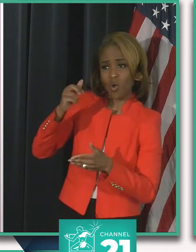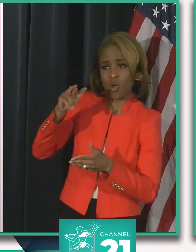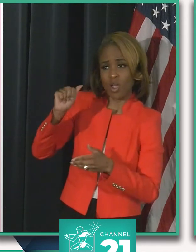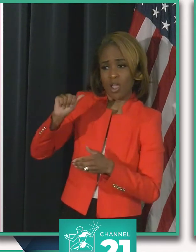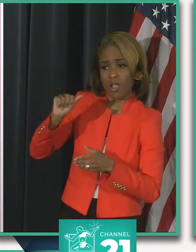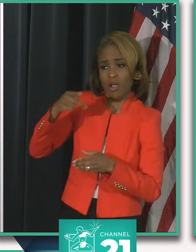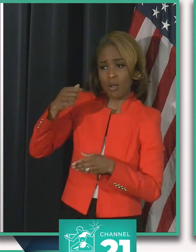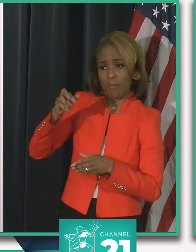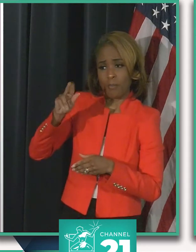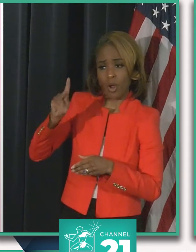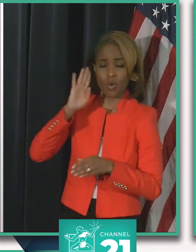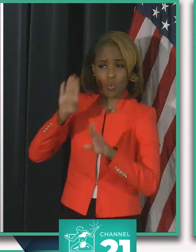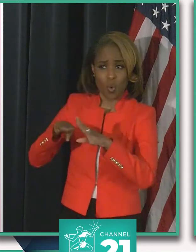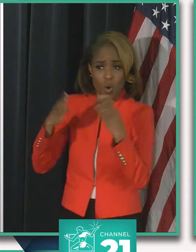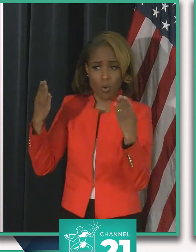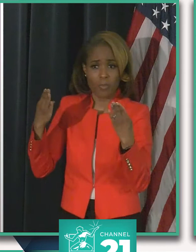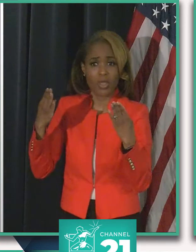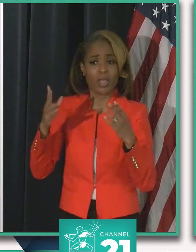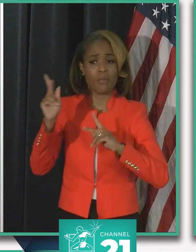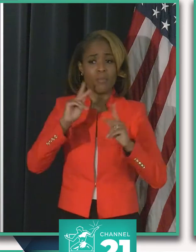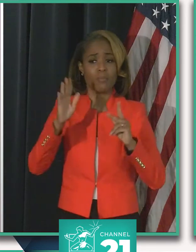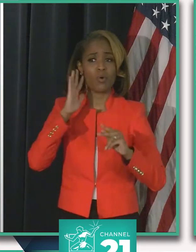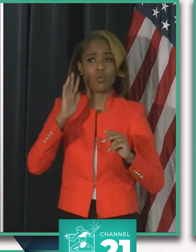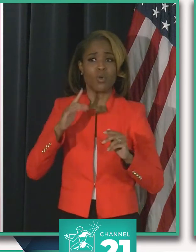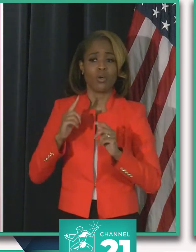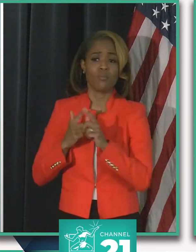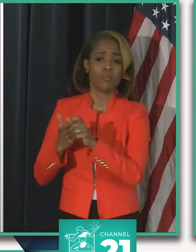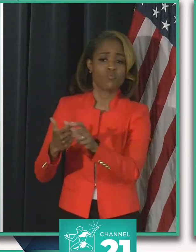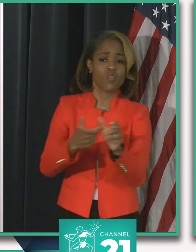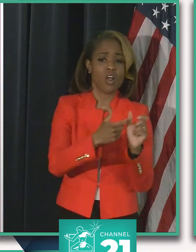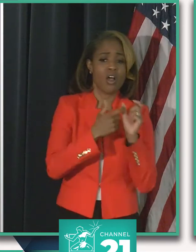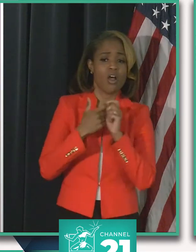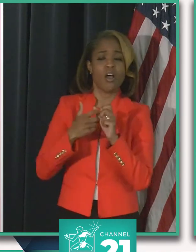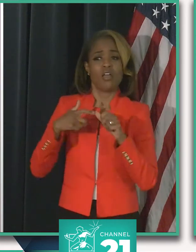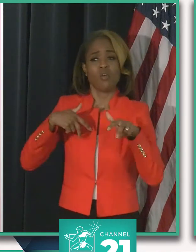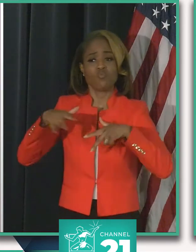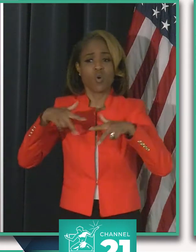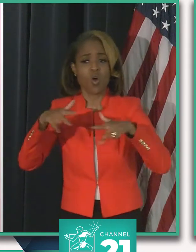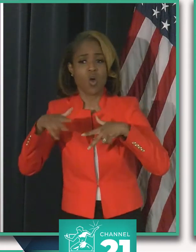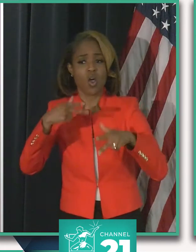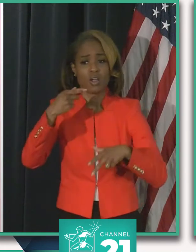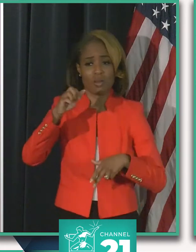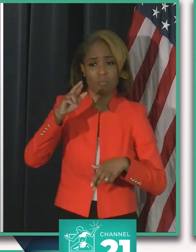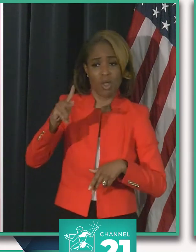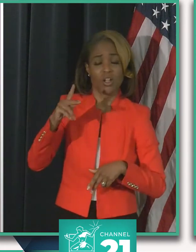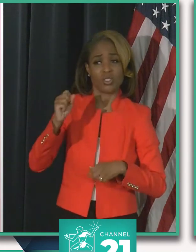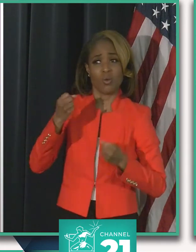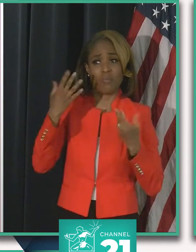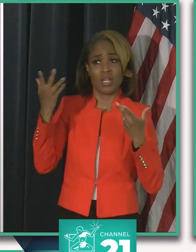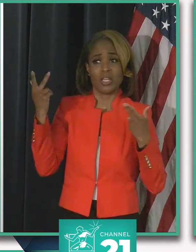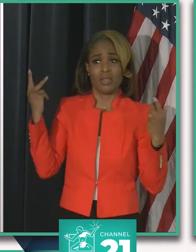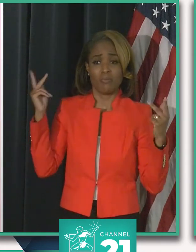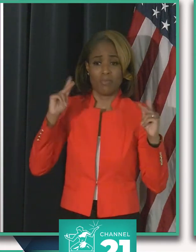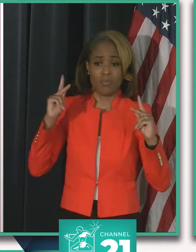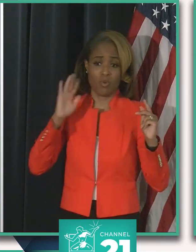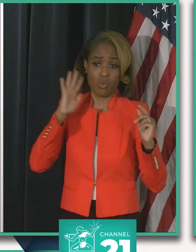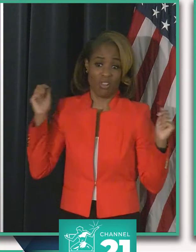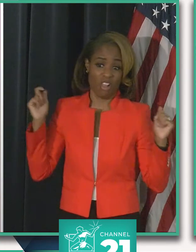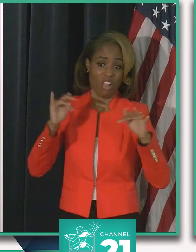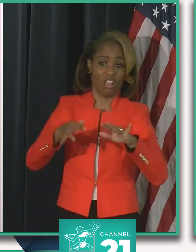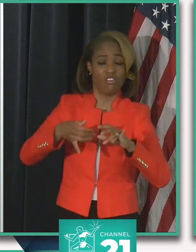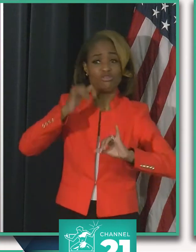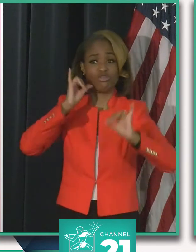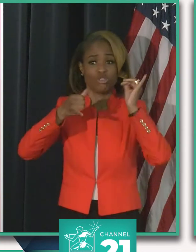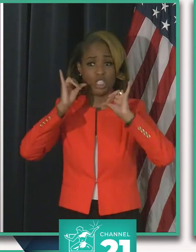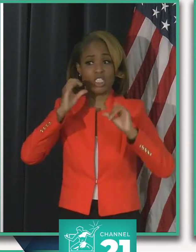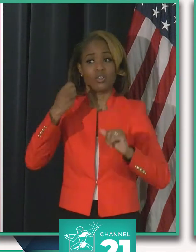open up. We have a walk. People are going to be walking and running around the park. It's going to be a lot of people. They drinking over there and they doing things. So